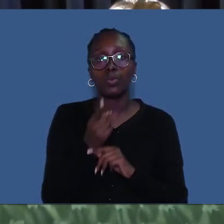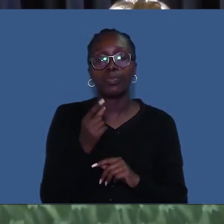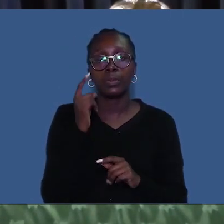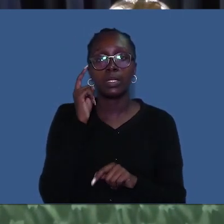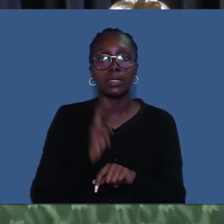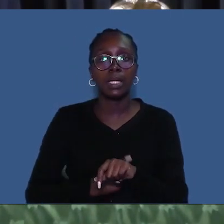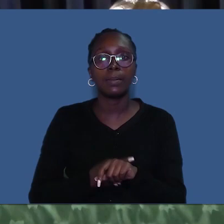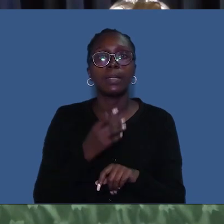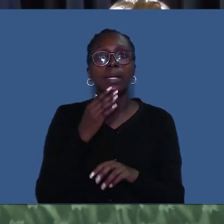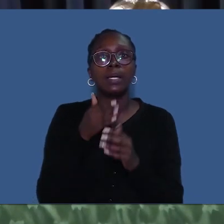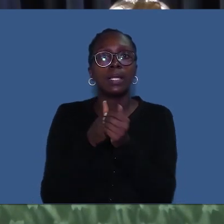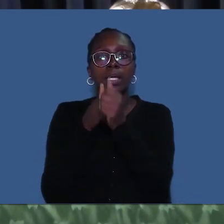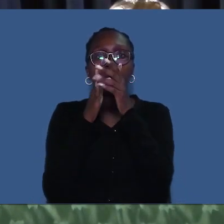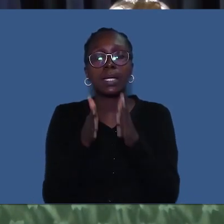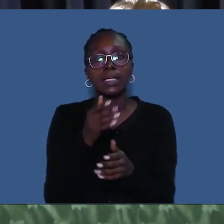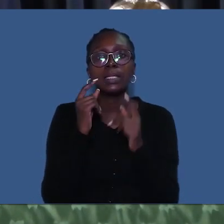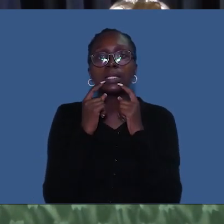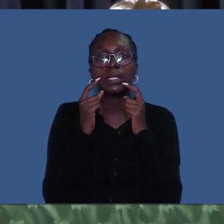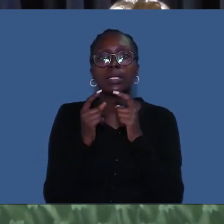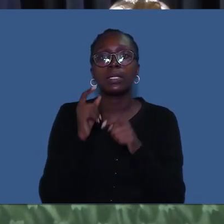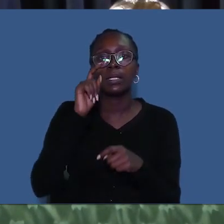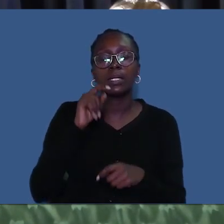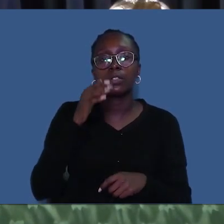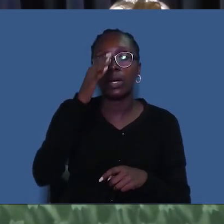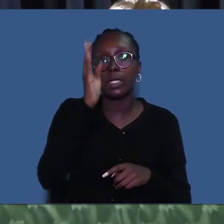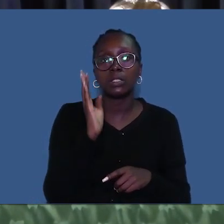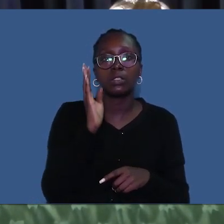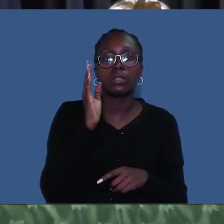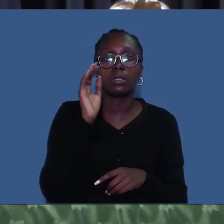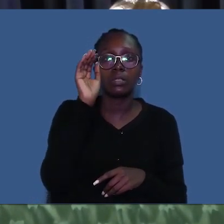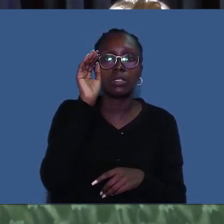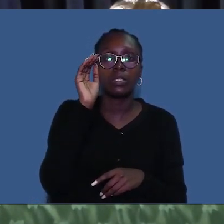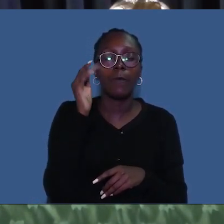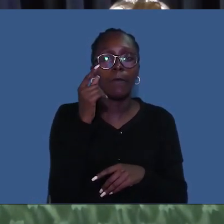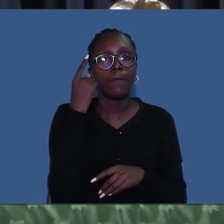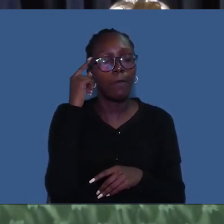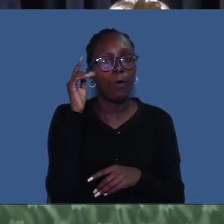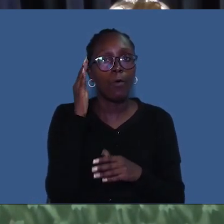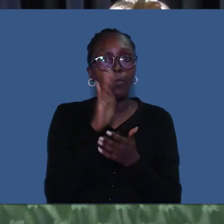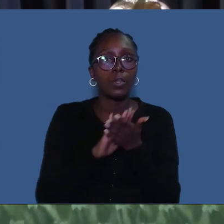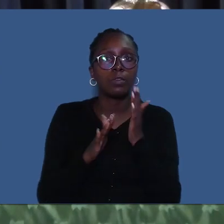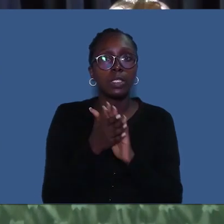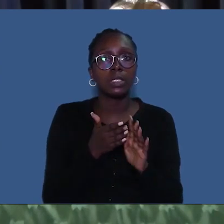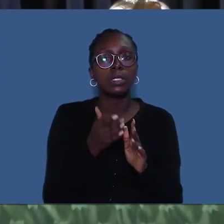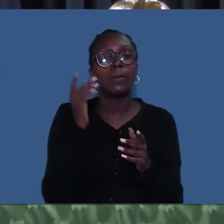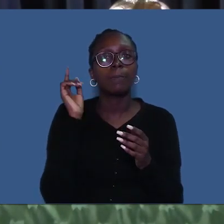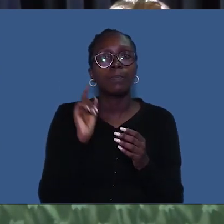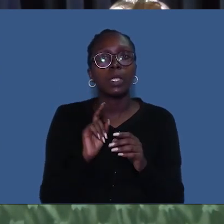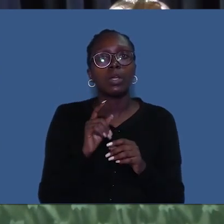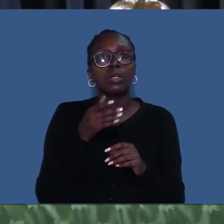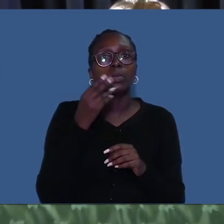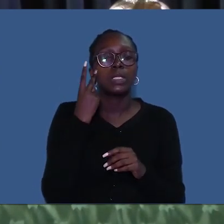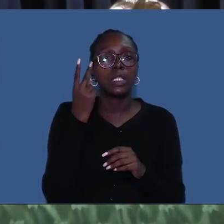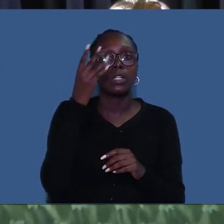ask for forgiveness as well as repent. They should also repent. We also see that David consulted the prophets of